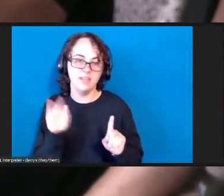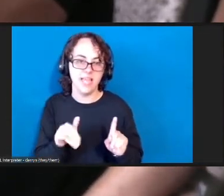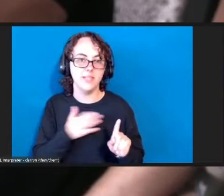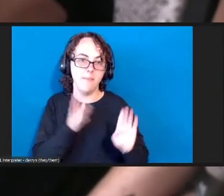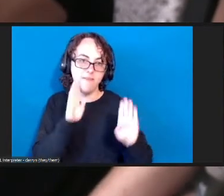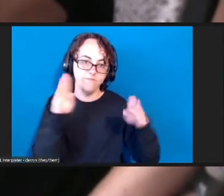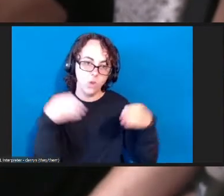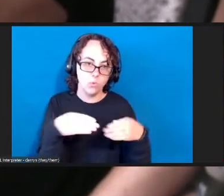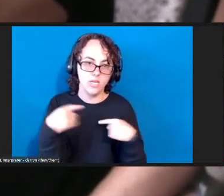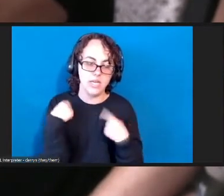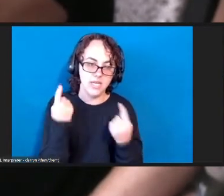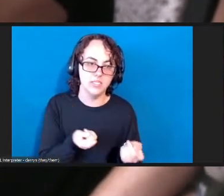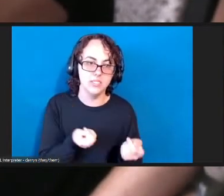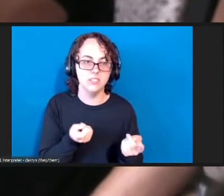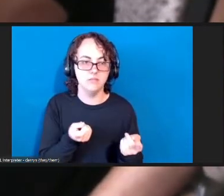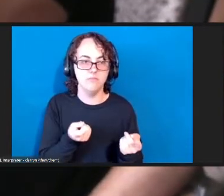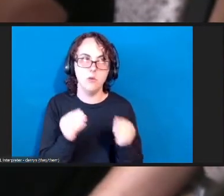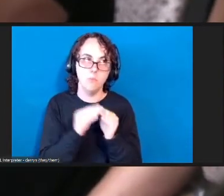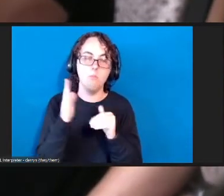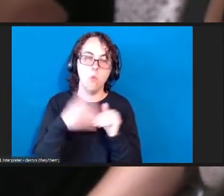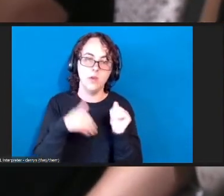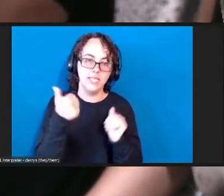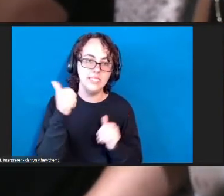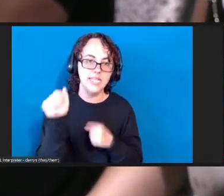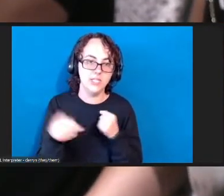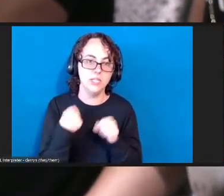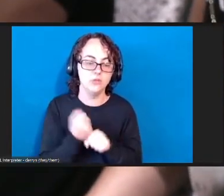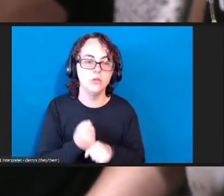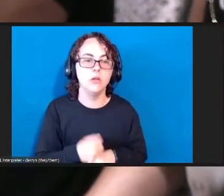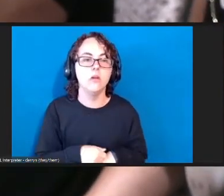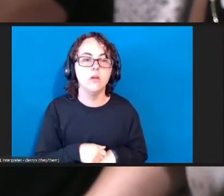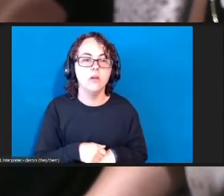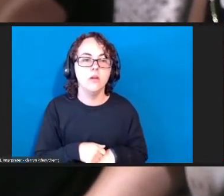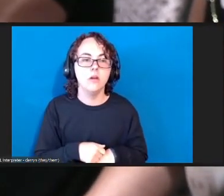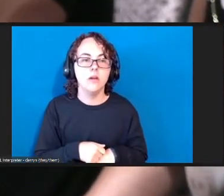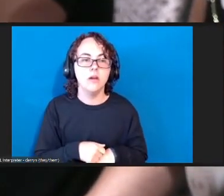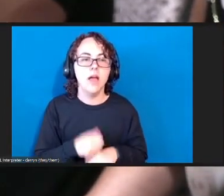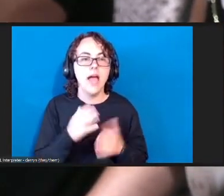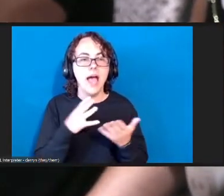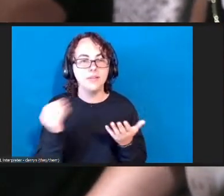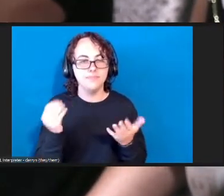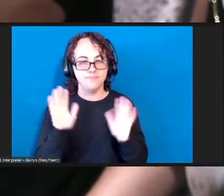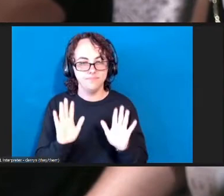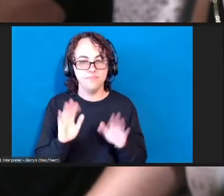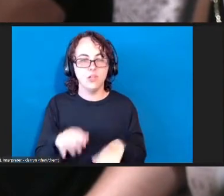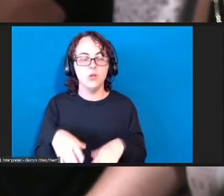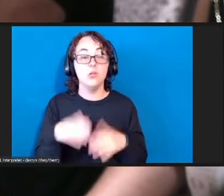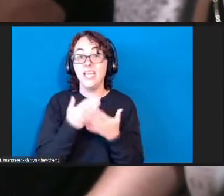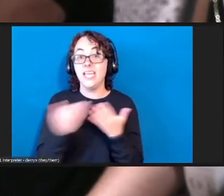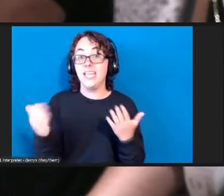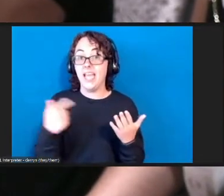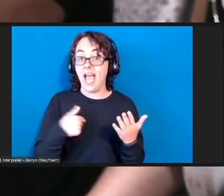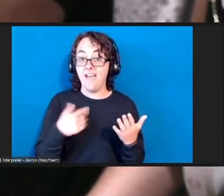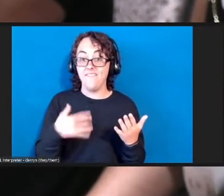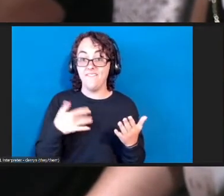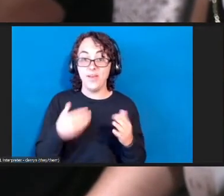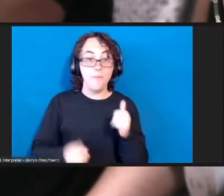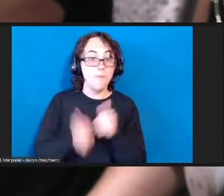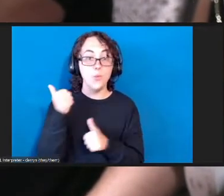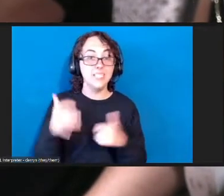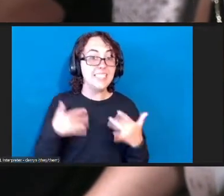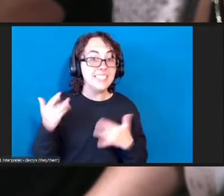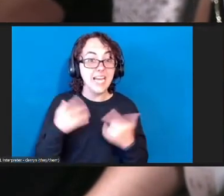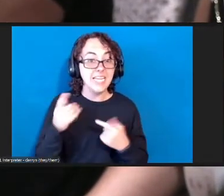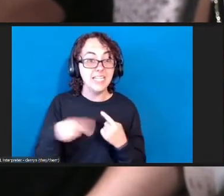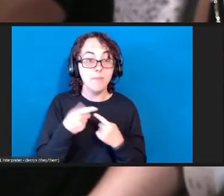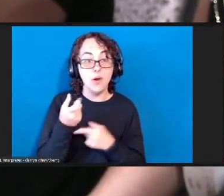been for over a decade. And the thing that excites me the most about queer theater